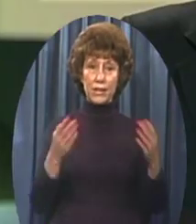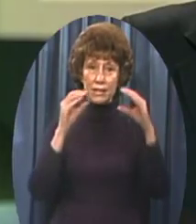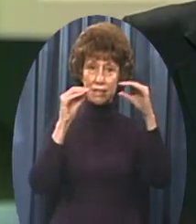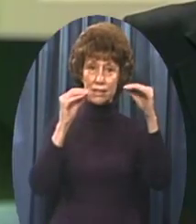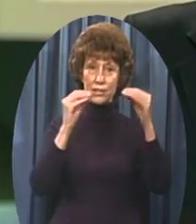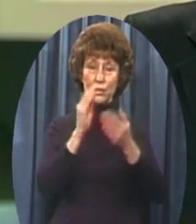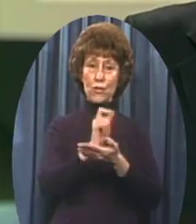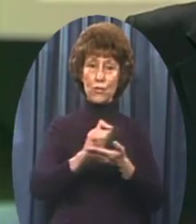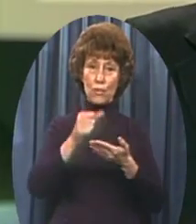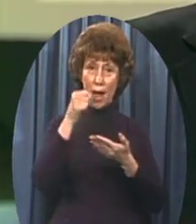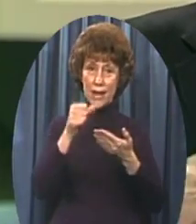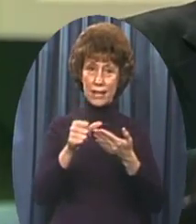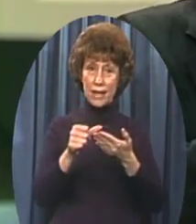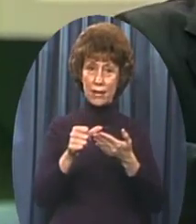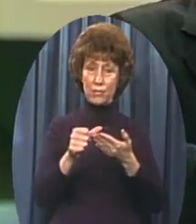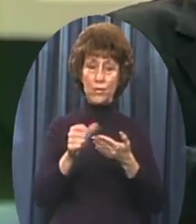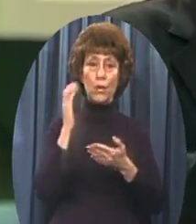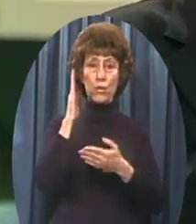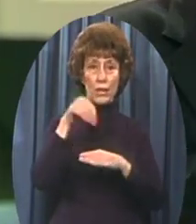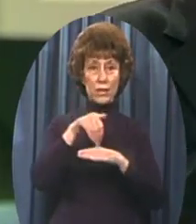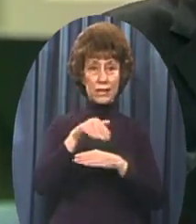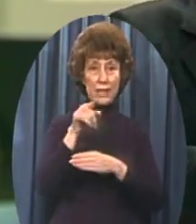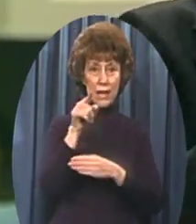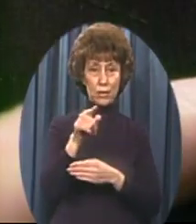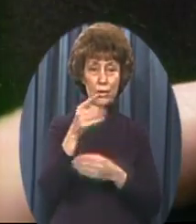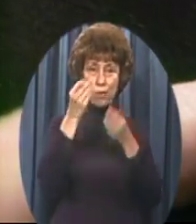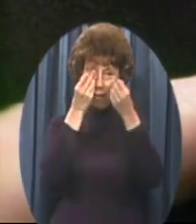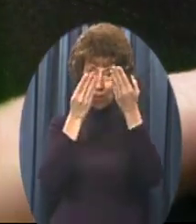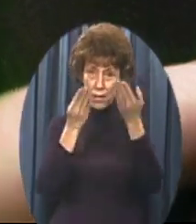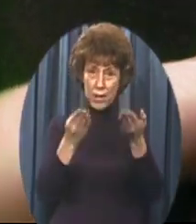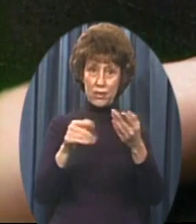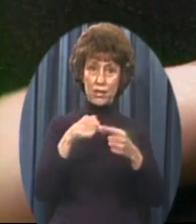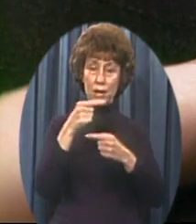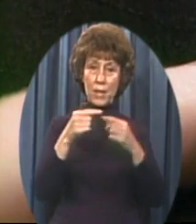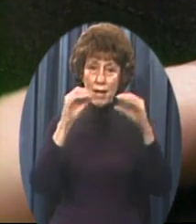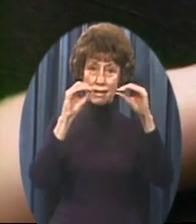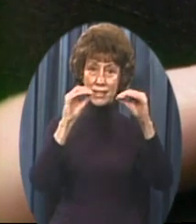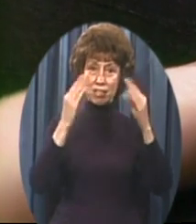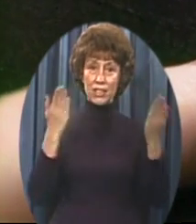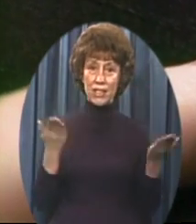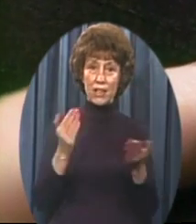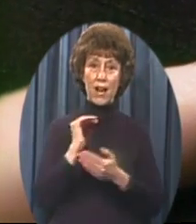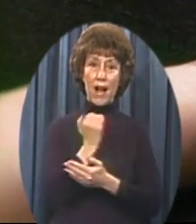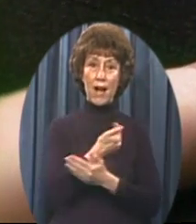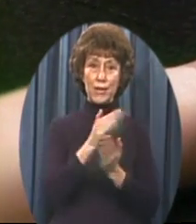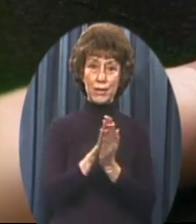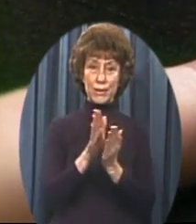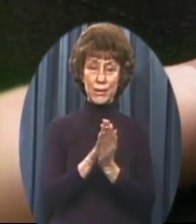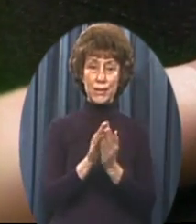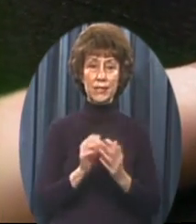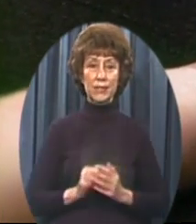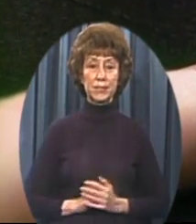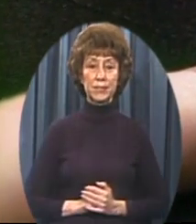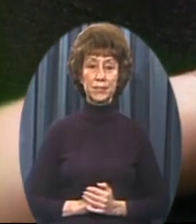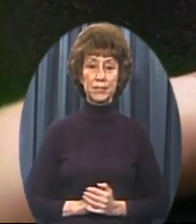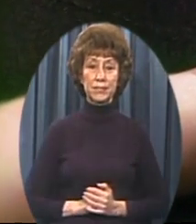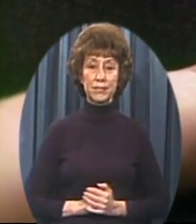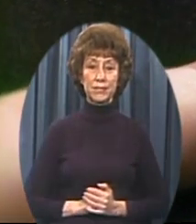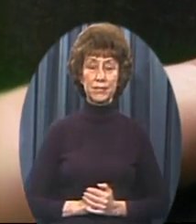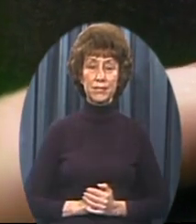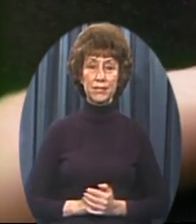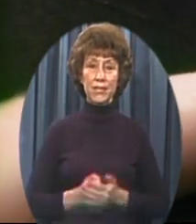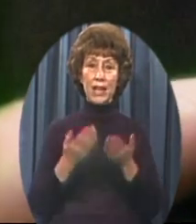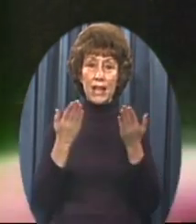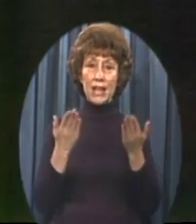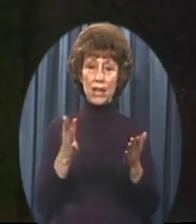We have nearly 8 million people wearing this Jesus First lapel pin. And I'll send you two of these bronze lapel pins. That's all the